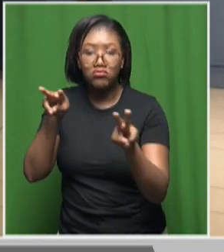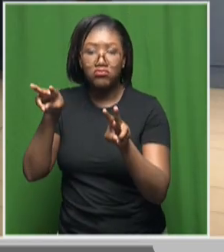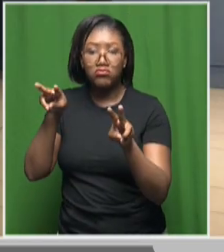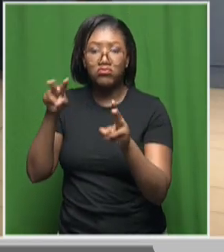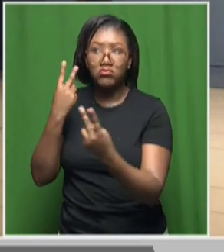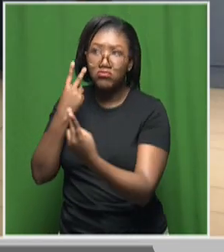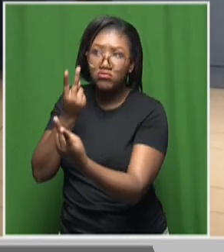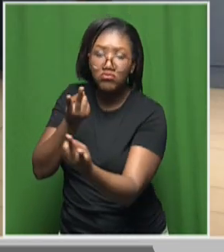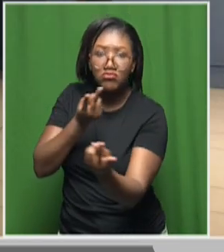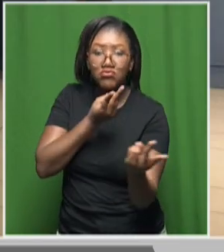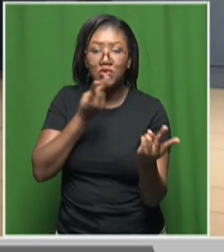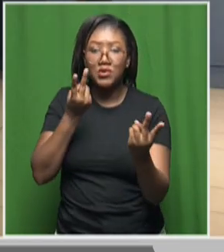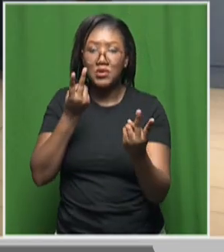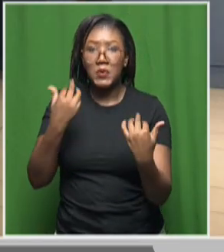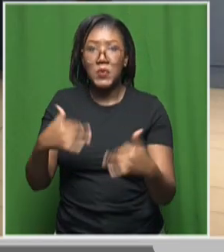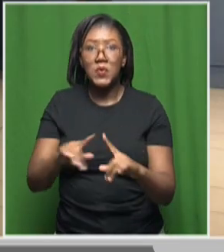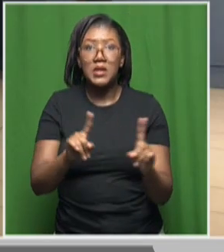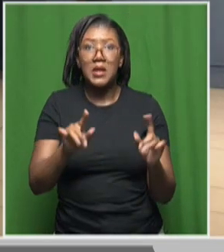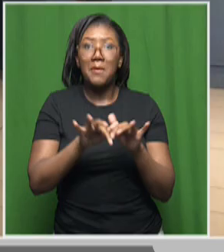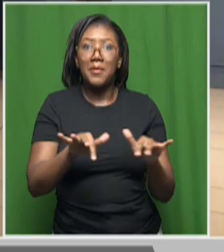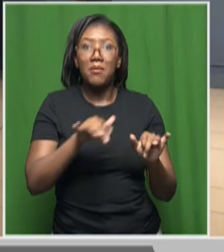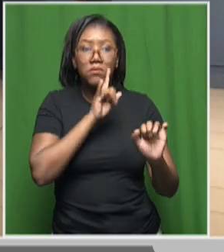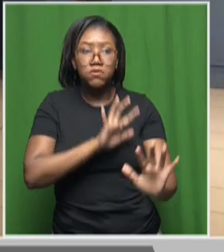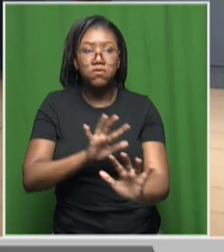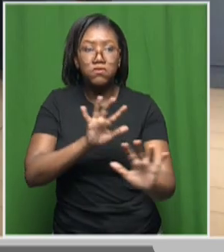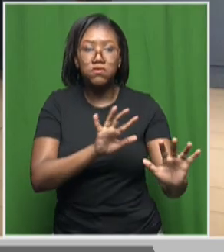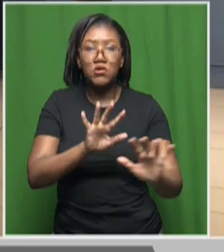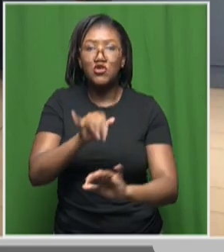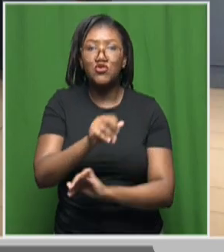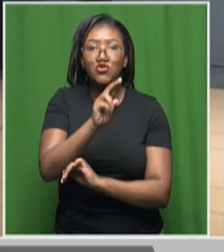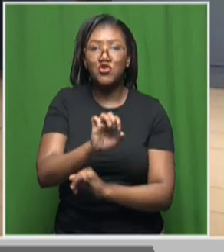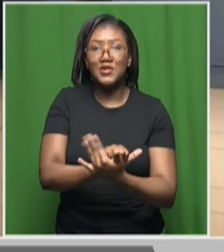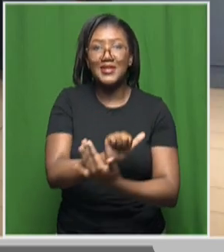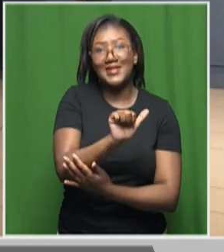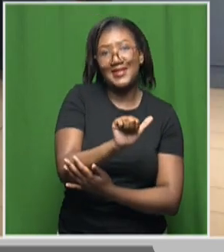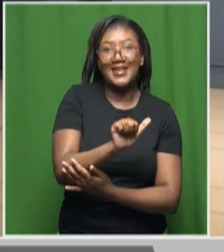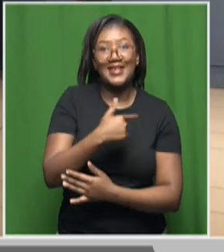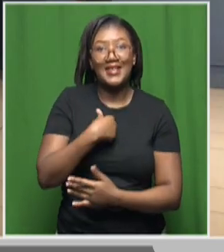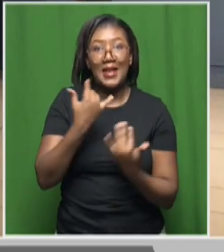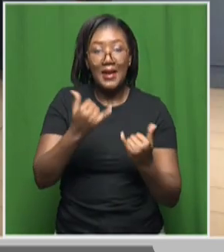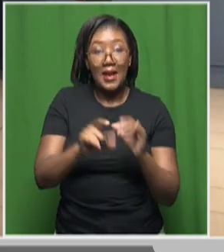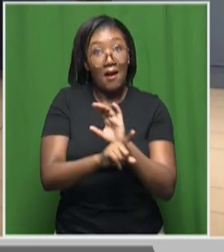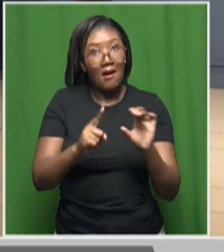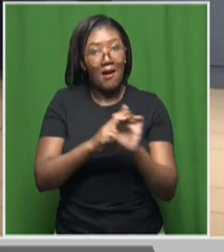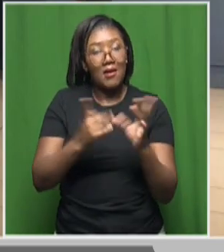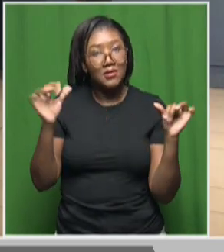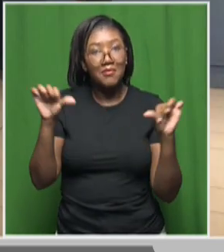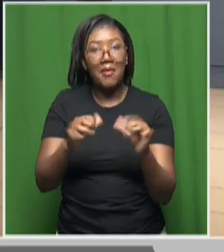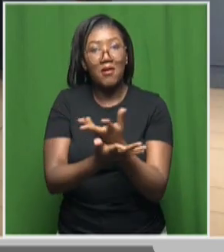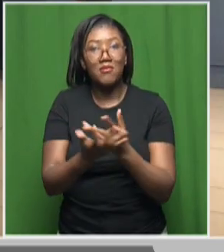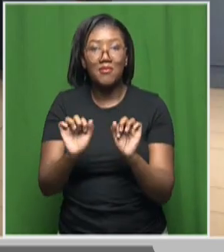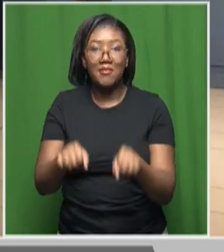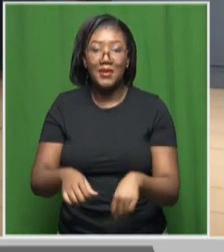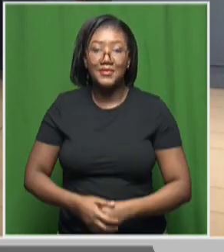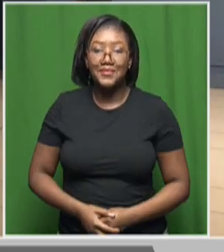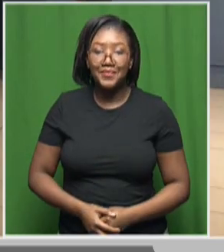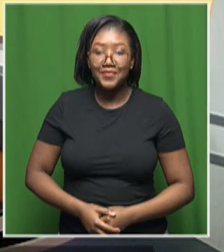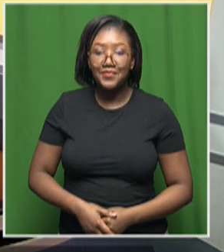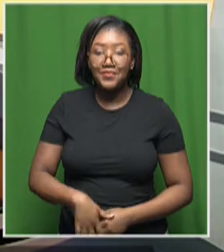the fruits of those students that started those riots, and we are bringing the culture back into the people. When we look at South